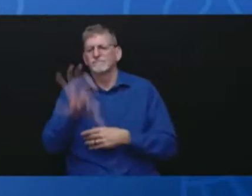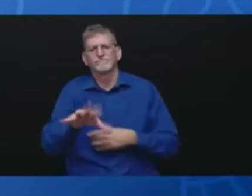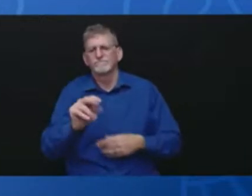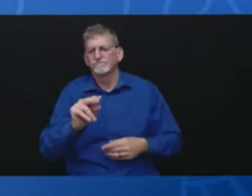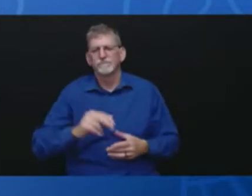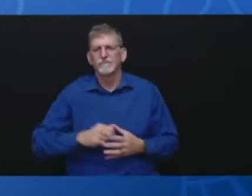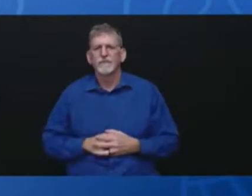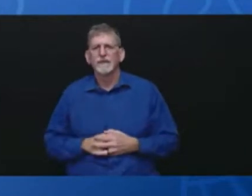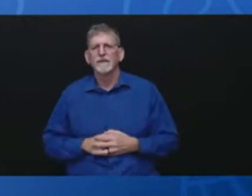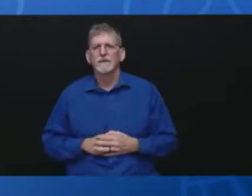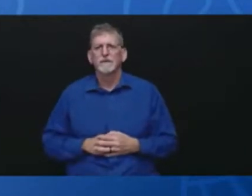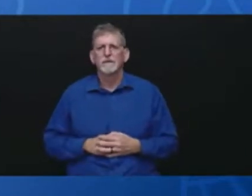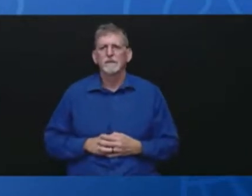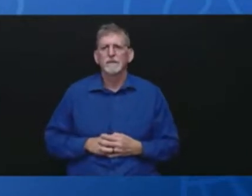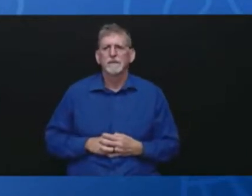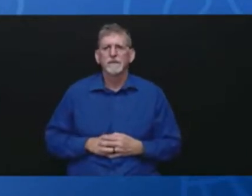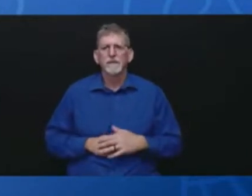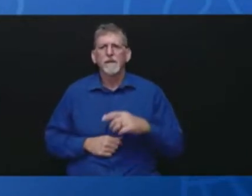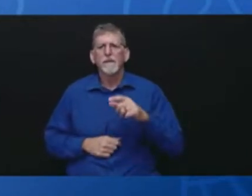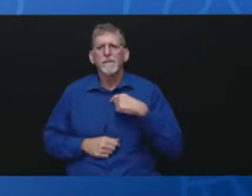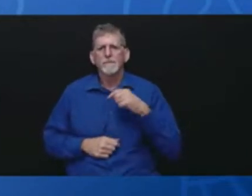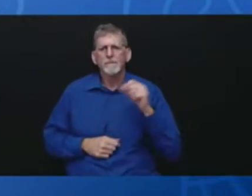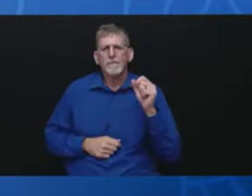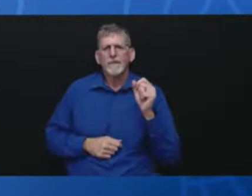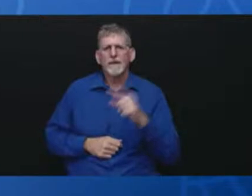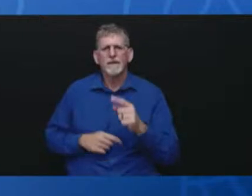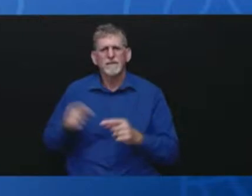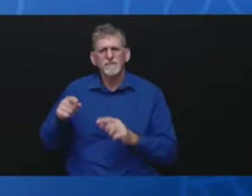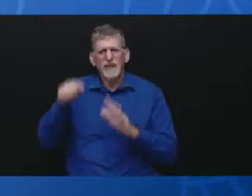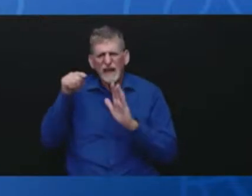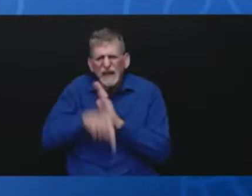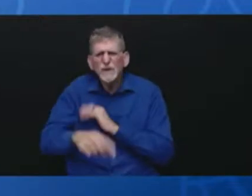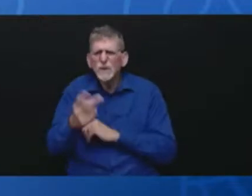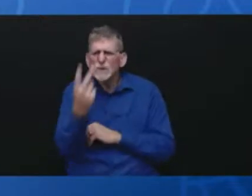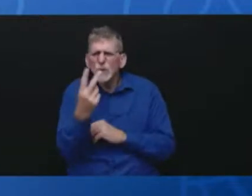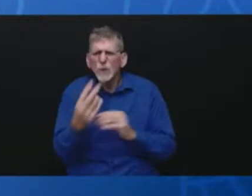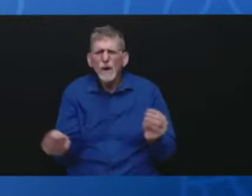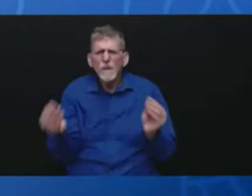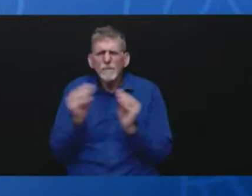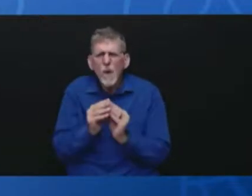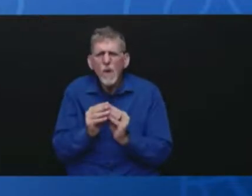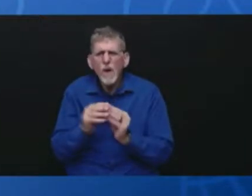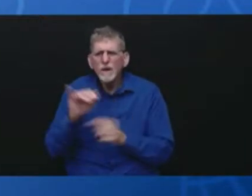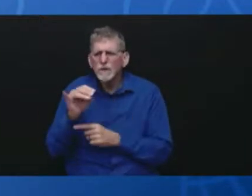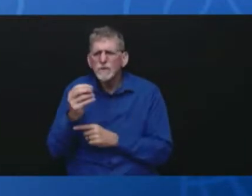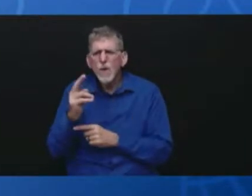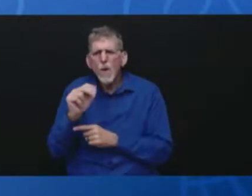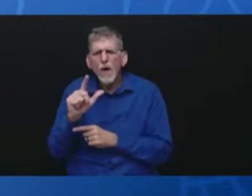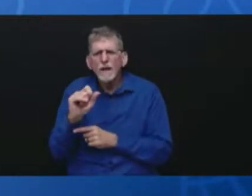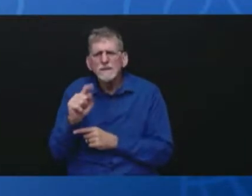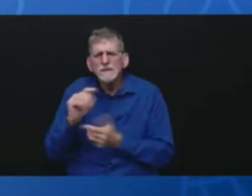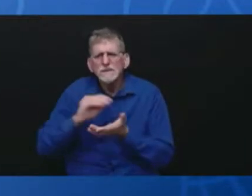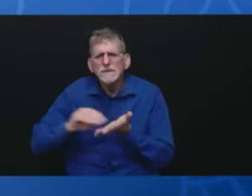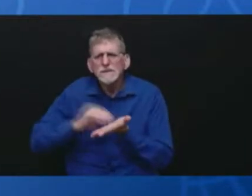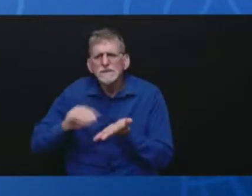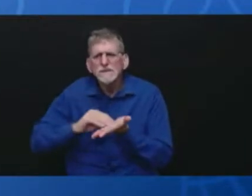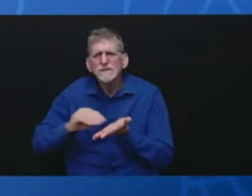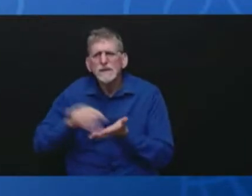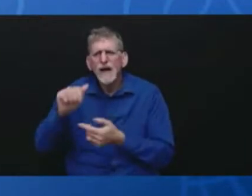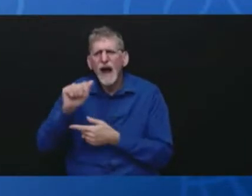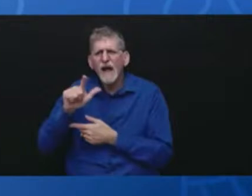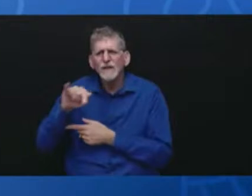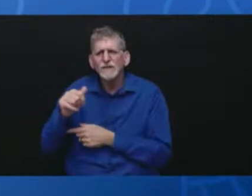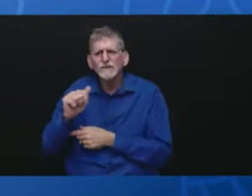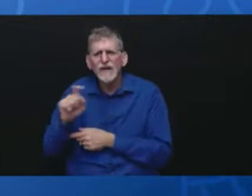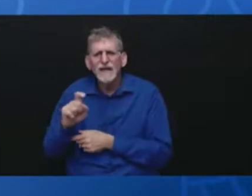Hossam Shabbat of Al Jazeera Mubashir, Mohammed Mansour of Palestine Today. That brings the number to 208. Each